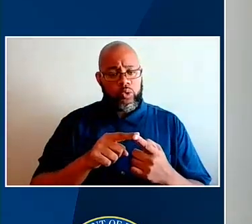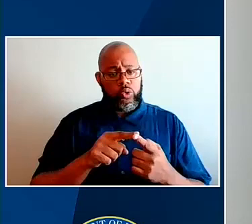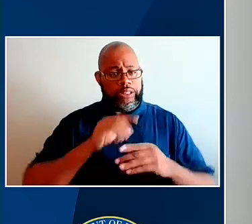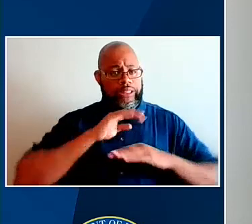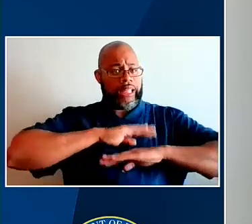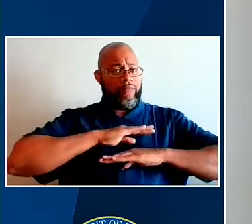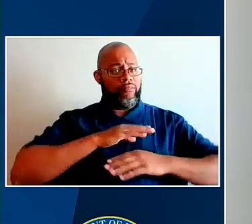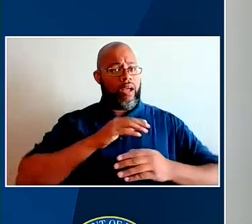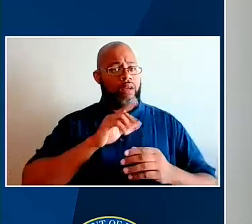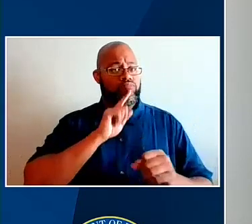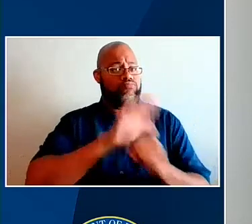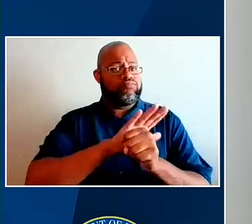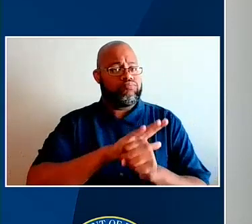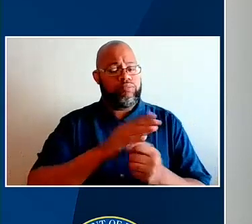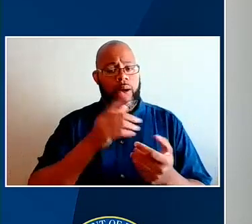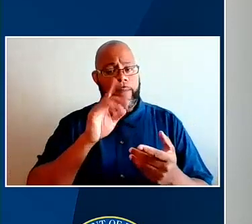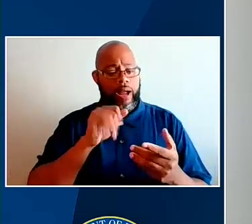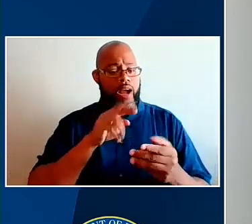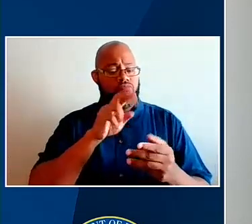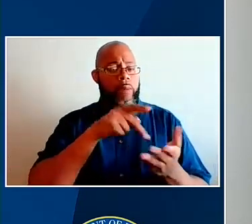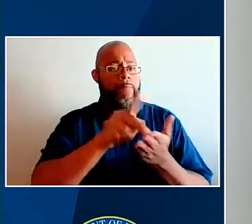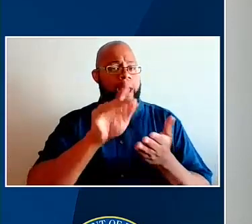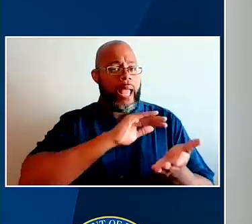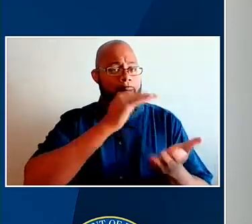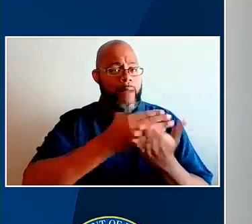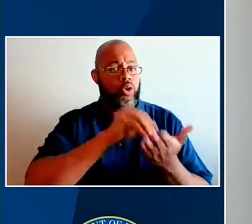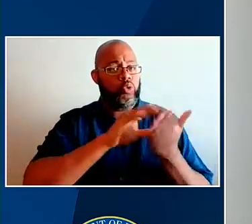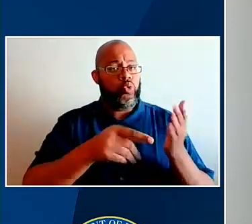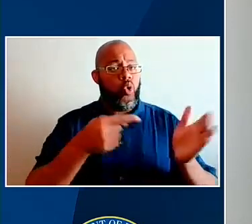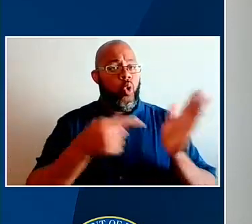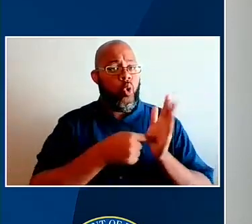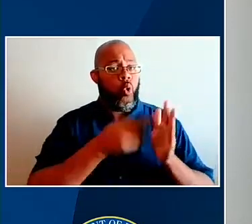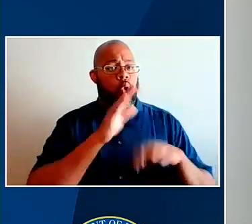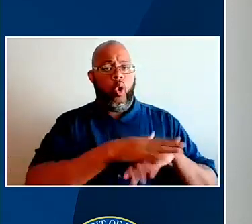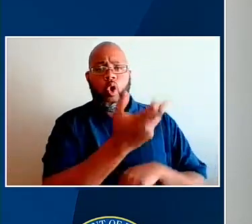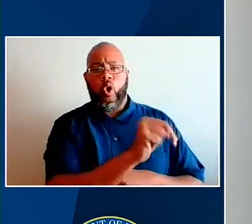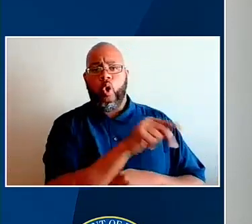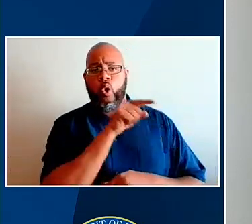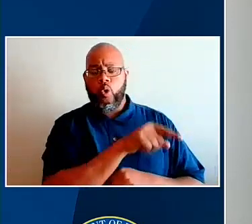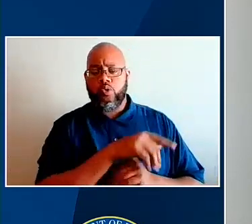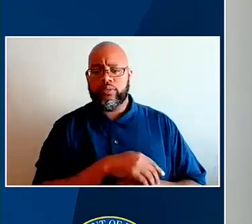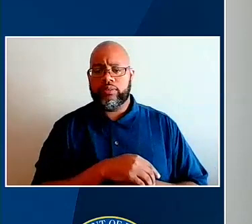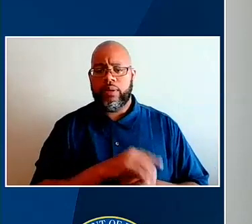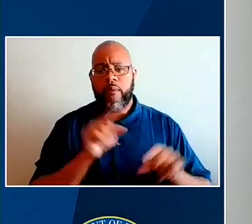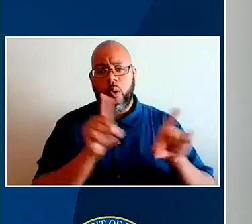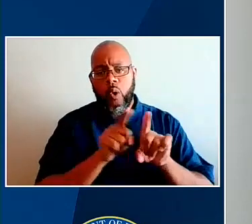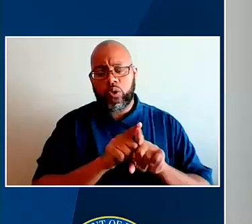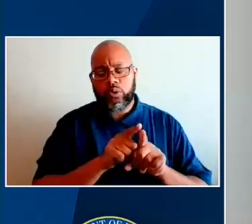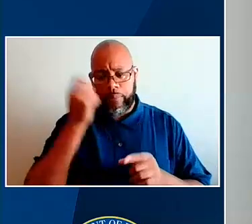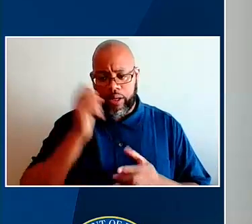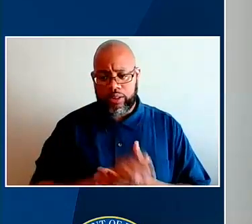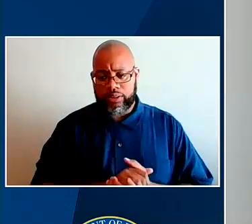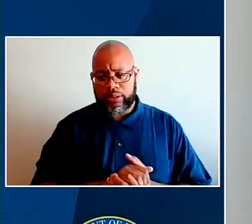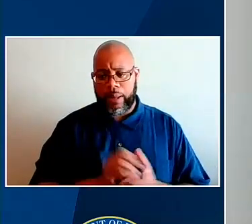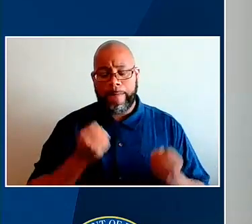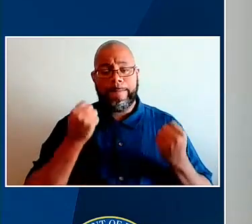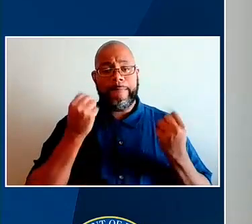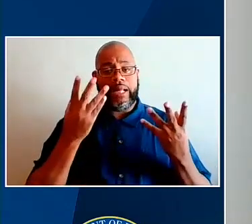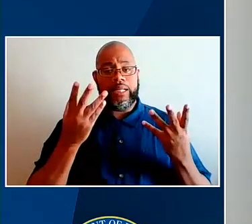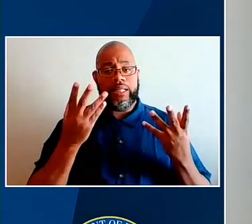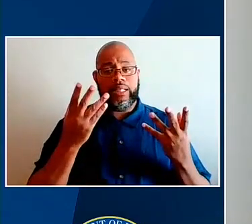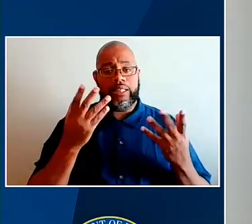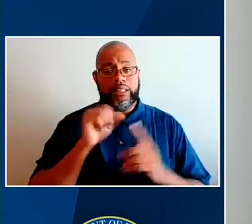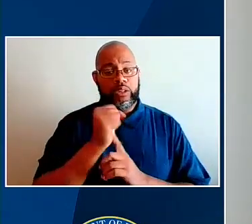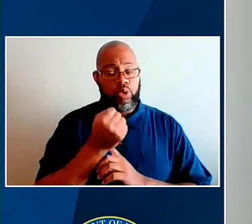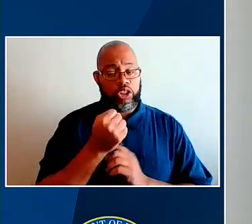obligation simply by repaying the amount the student owes on their own, but also because in many